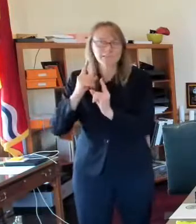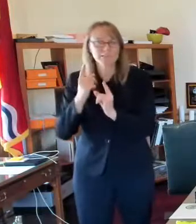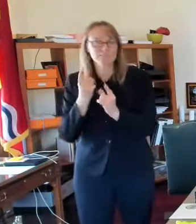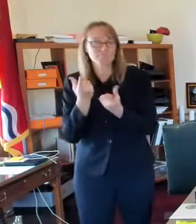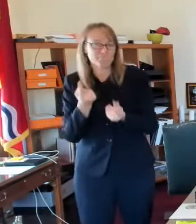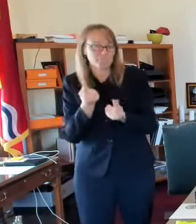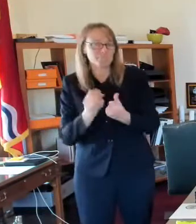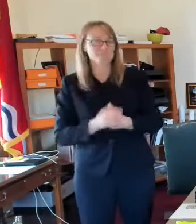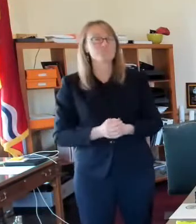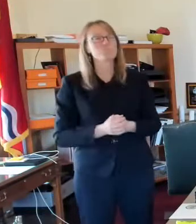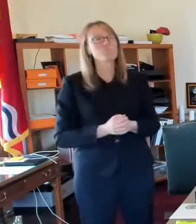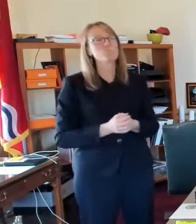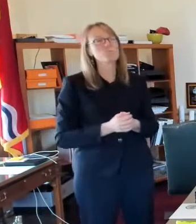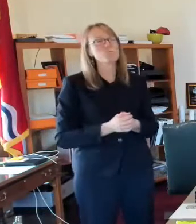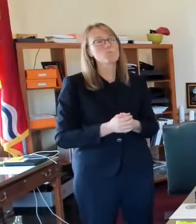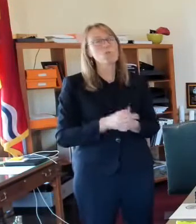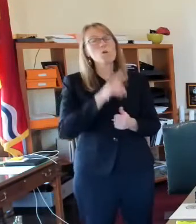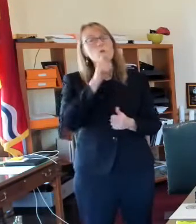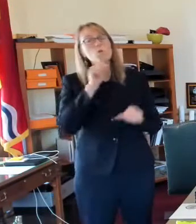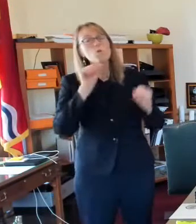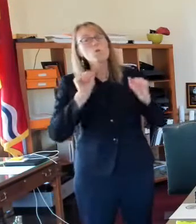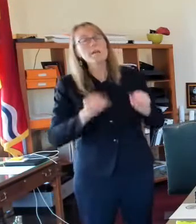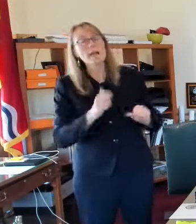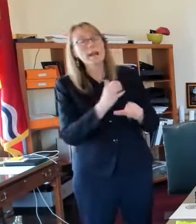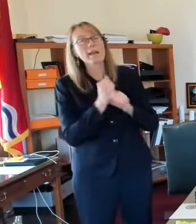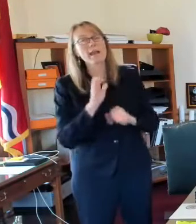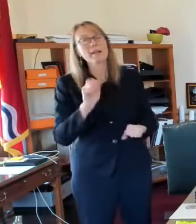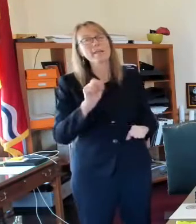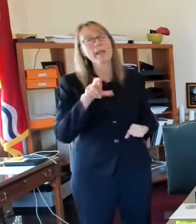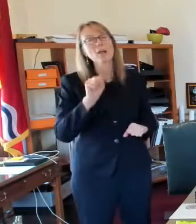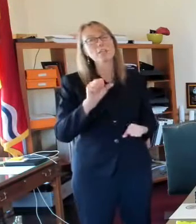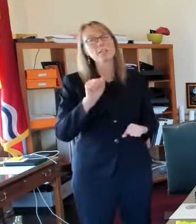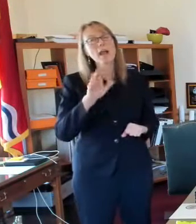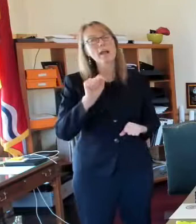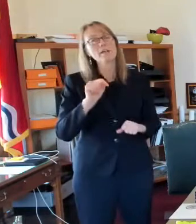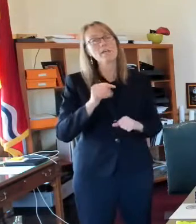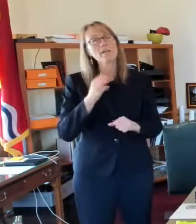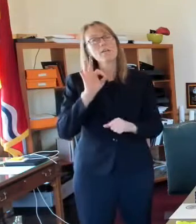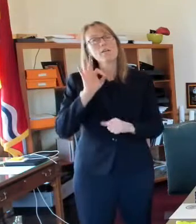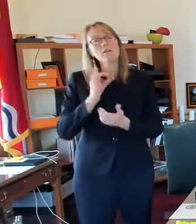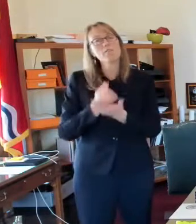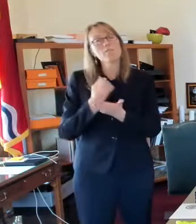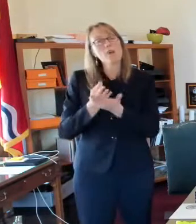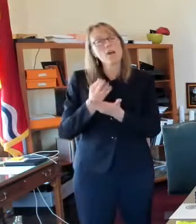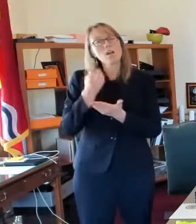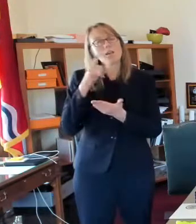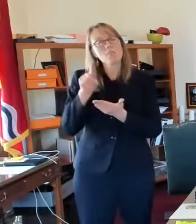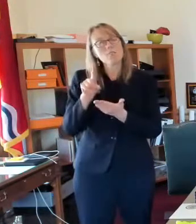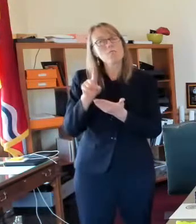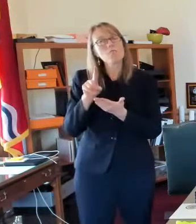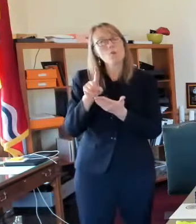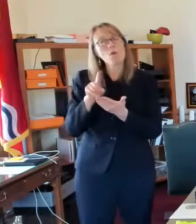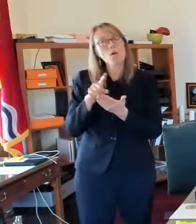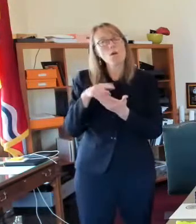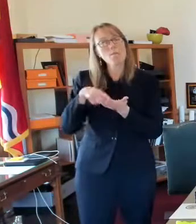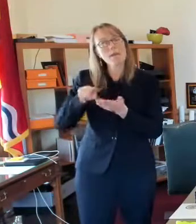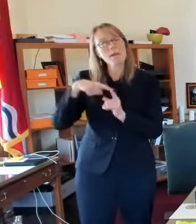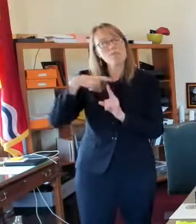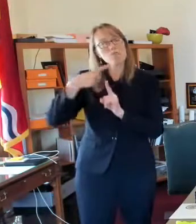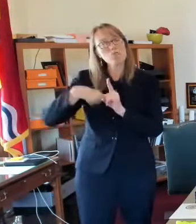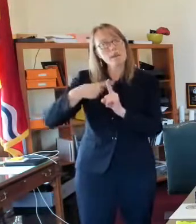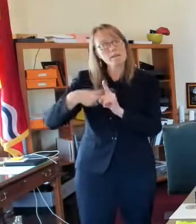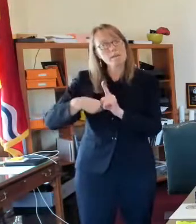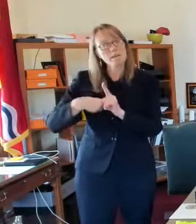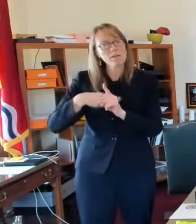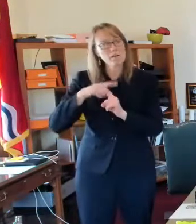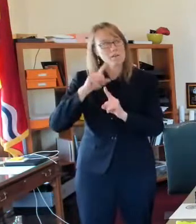Act funding for that? Do you actually have to be facing eviction or just struggling to make rent? You do not have to be